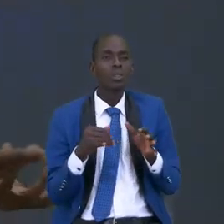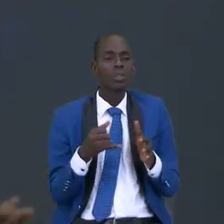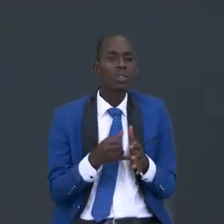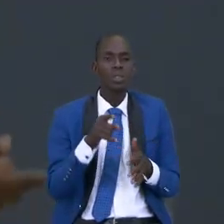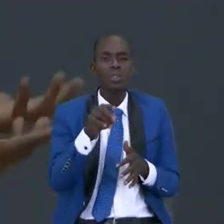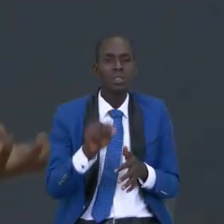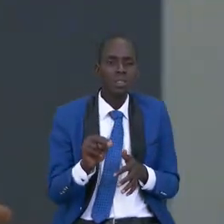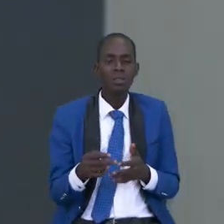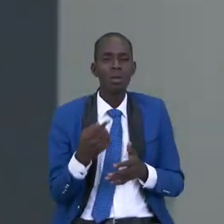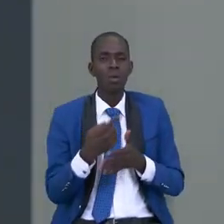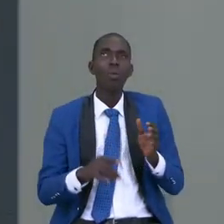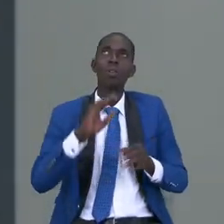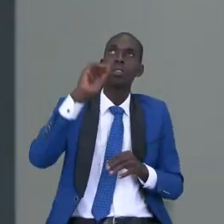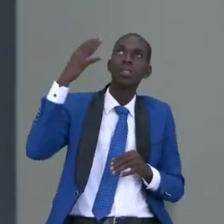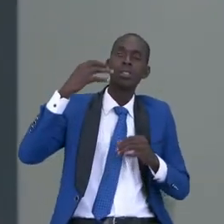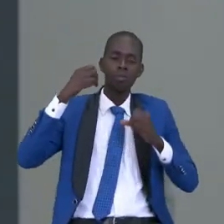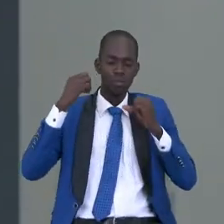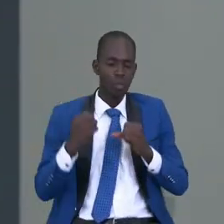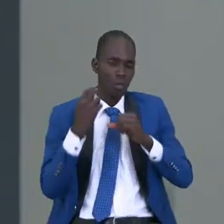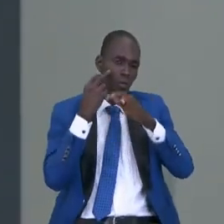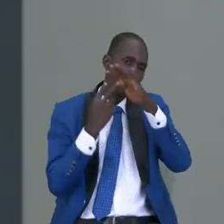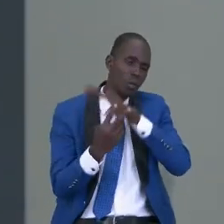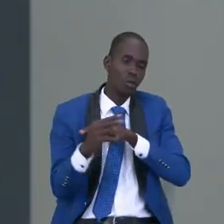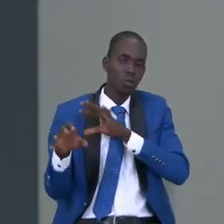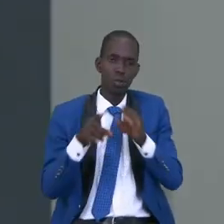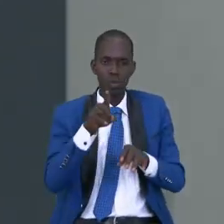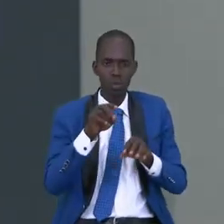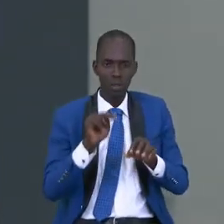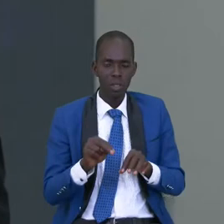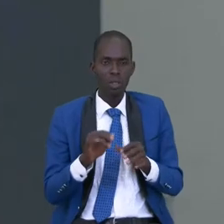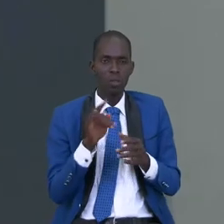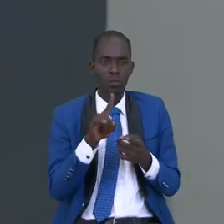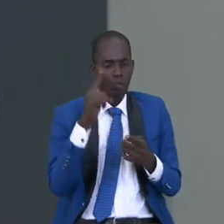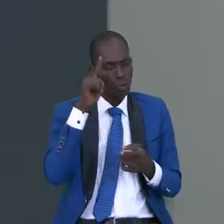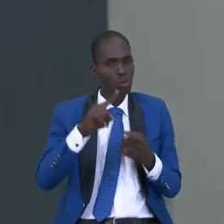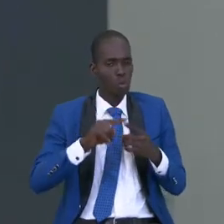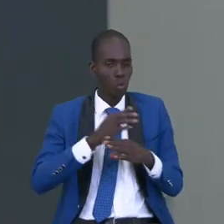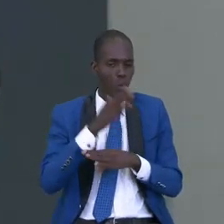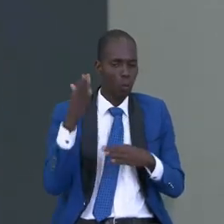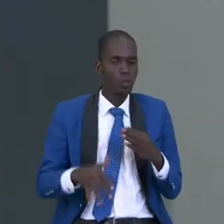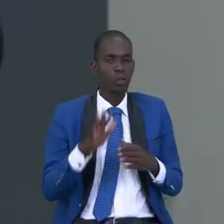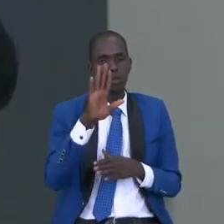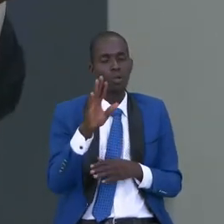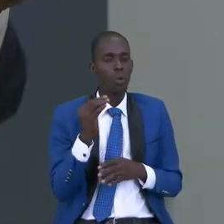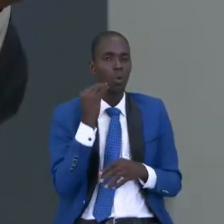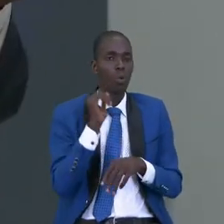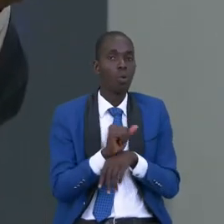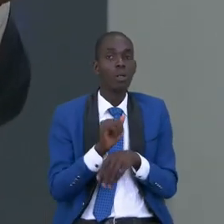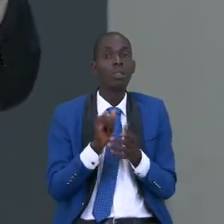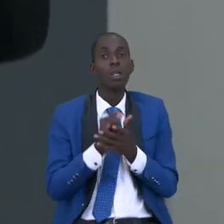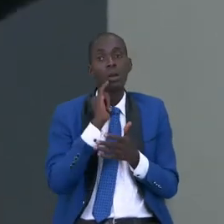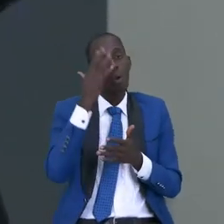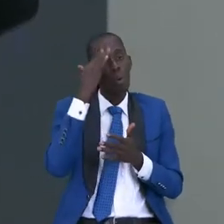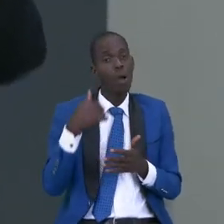what strength, what power, what vision does he need so he can complete his assignment? That's why we're